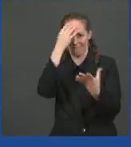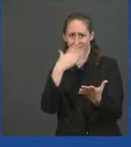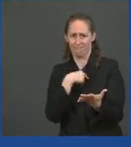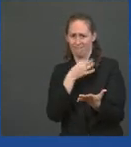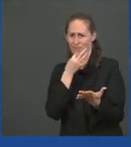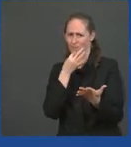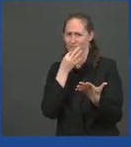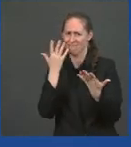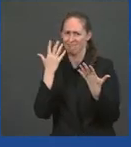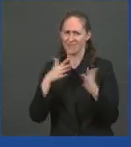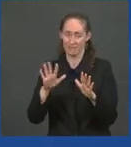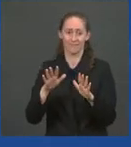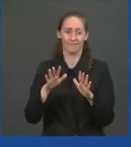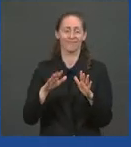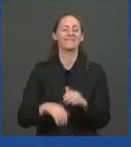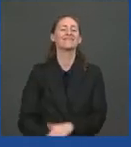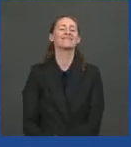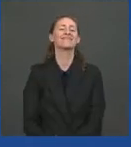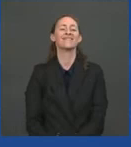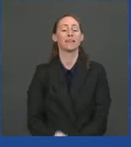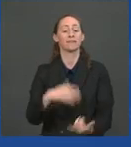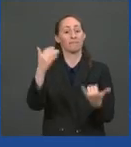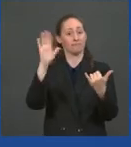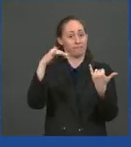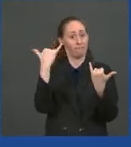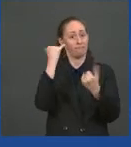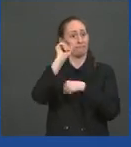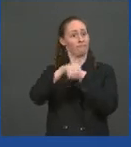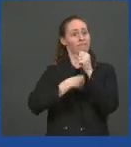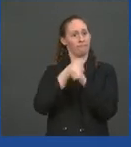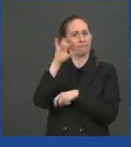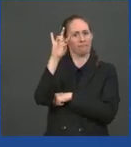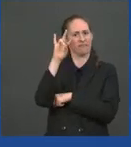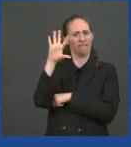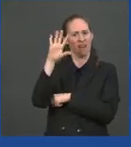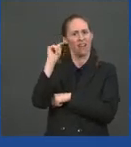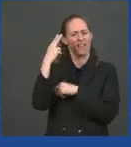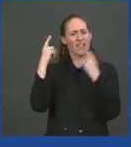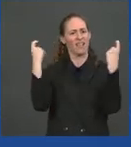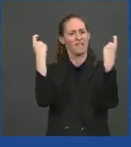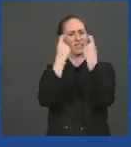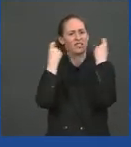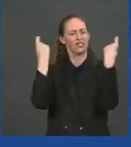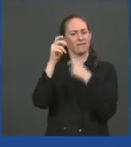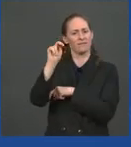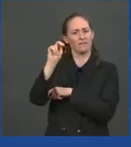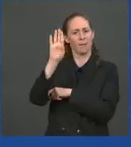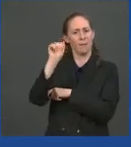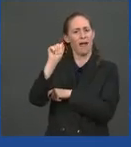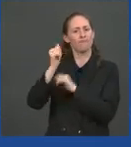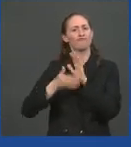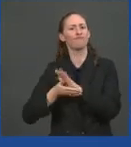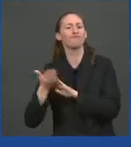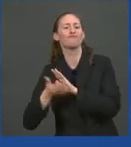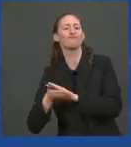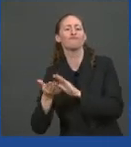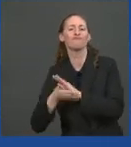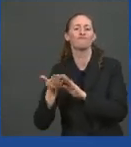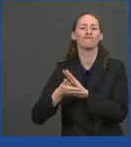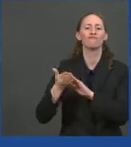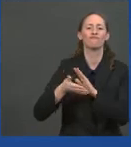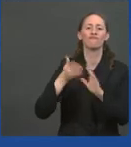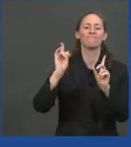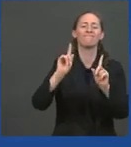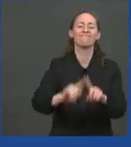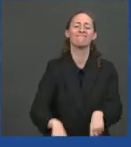75th anniversary of the NBA. During that time, we've seen generations of players